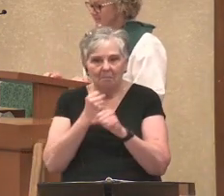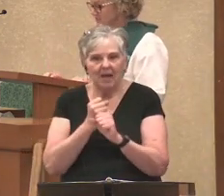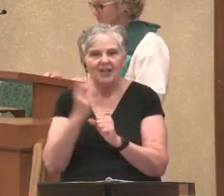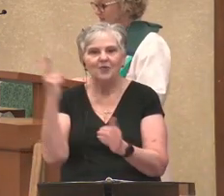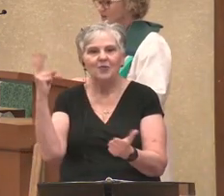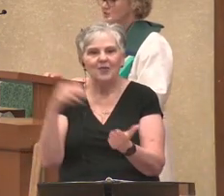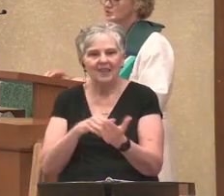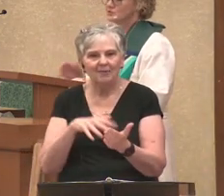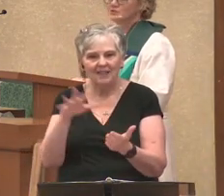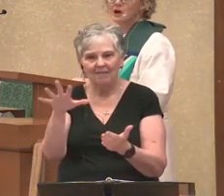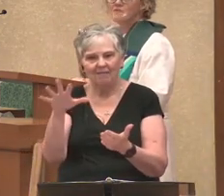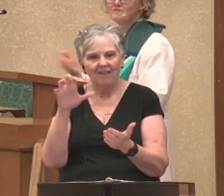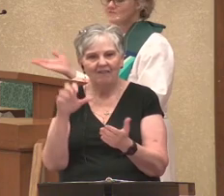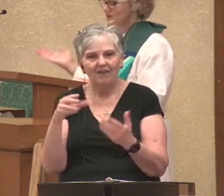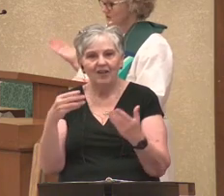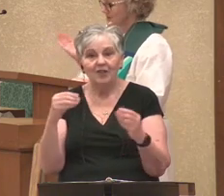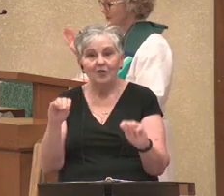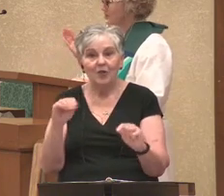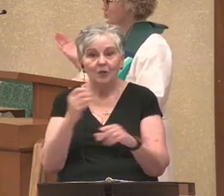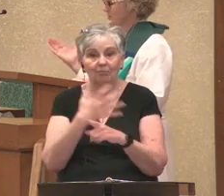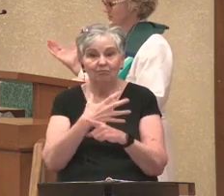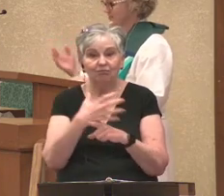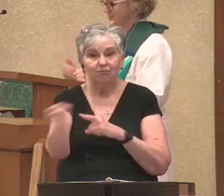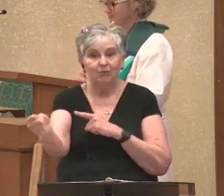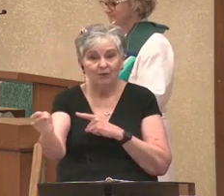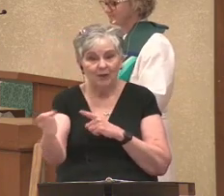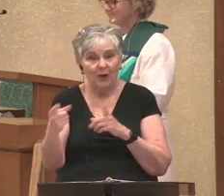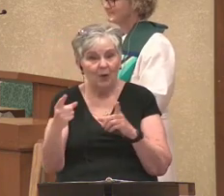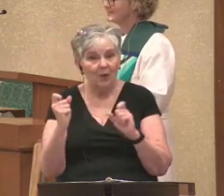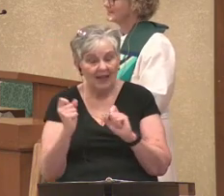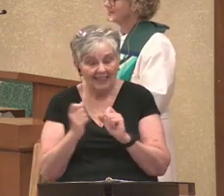2,500 kits sold out very quickly.